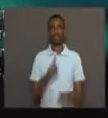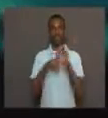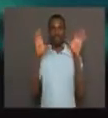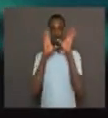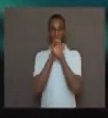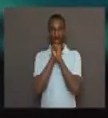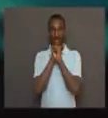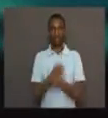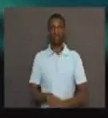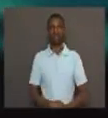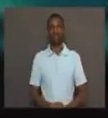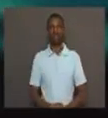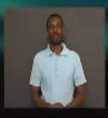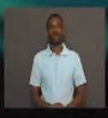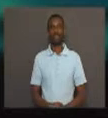Time's up.